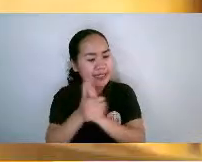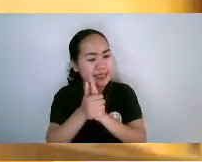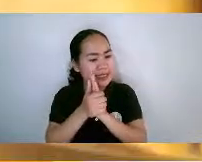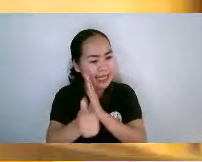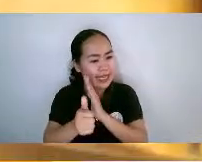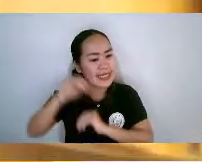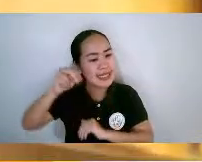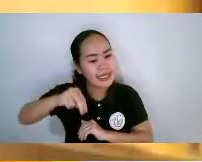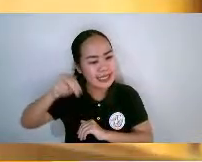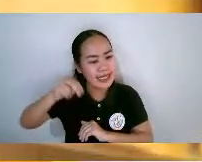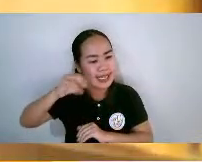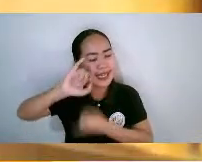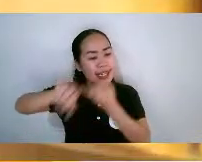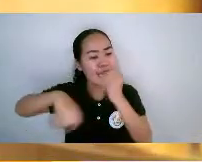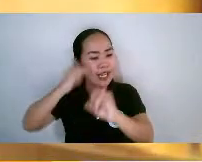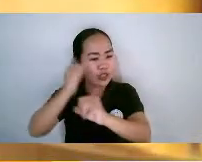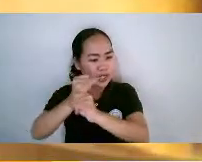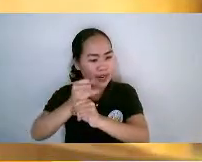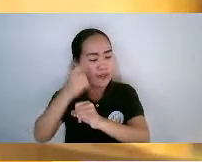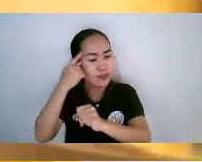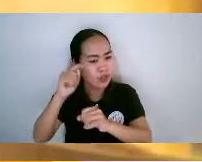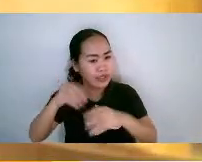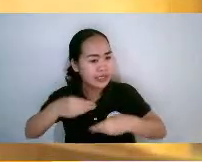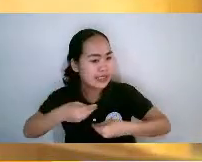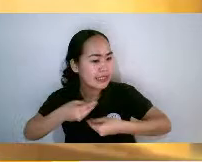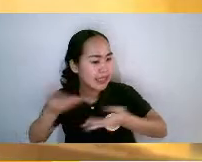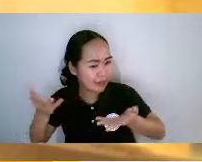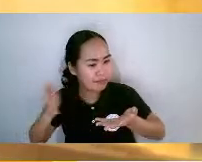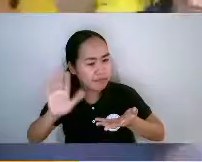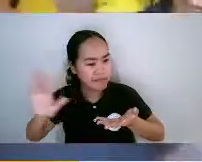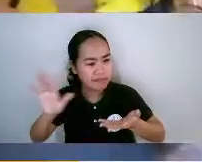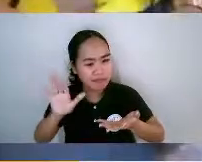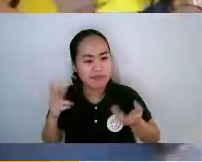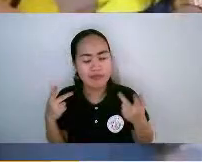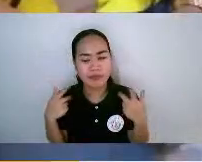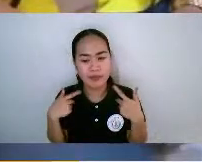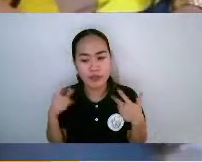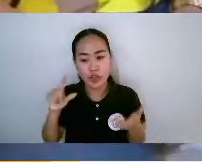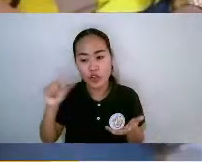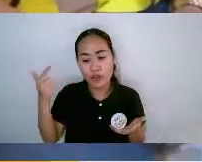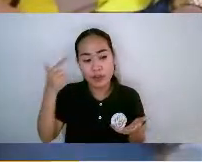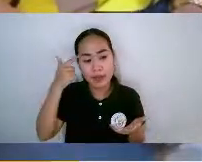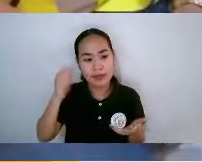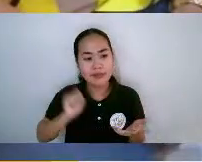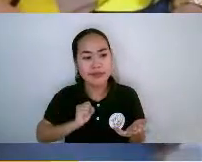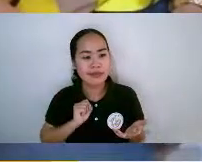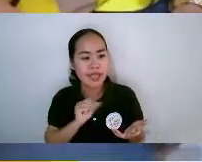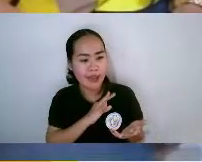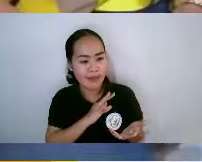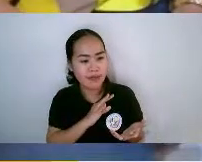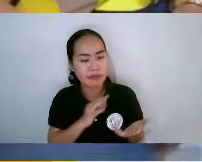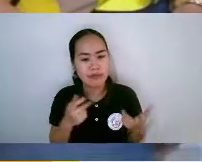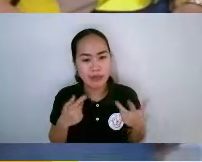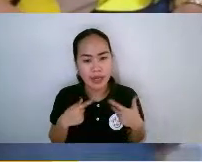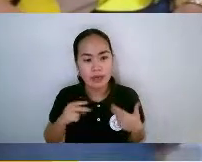promoting effective labor market information. Government officials use